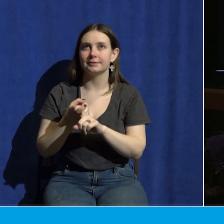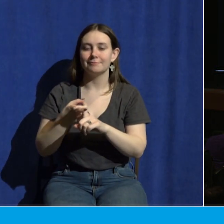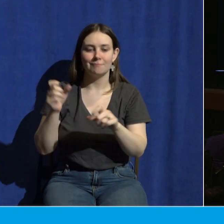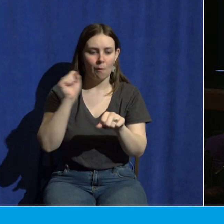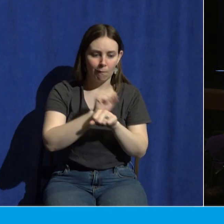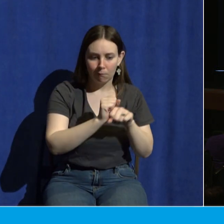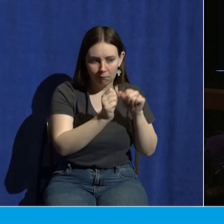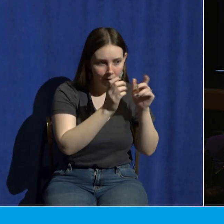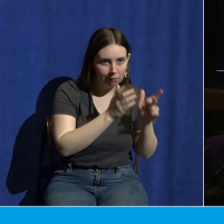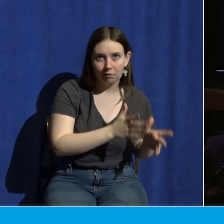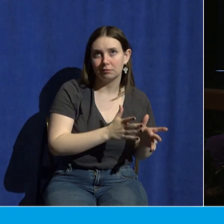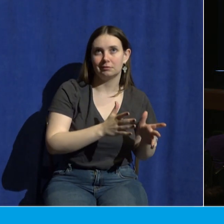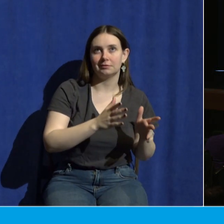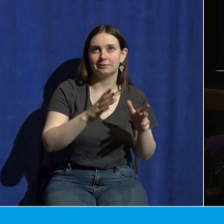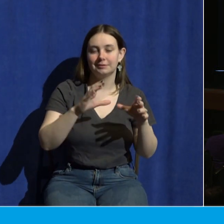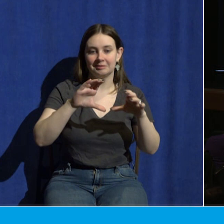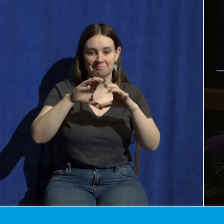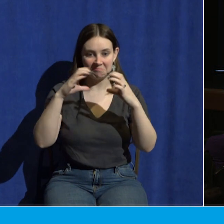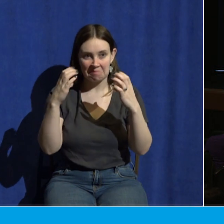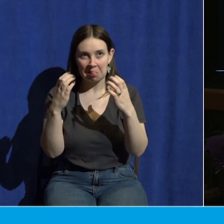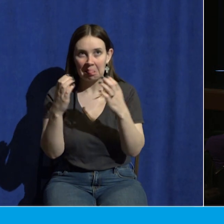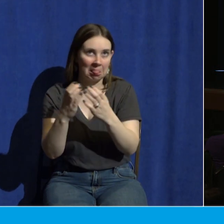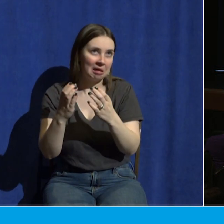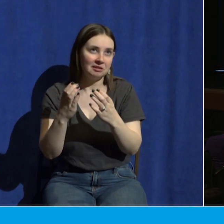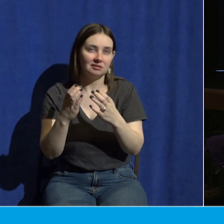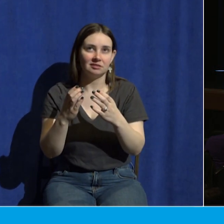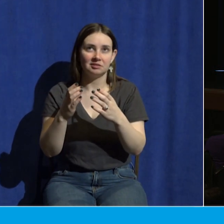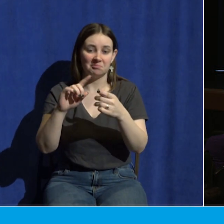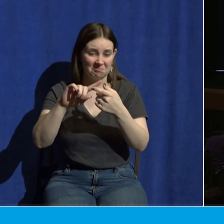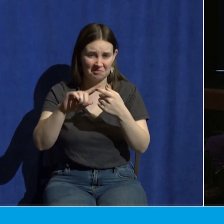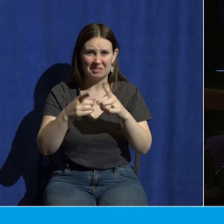co-workers, classmates, neighbors.